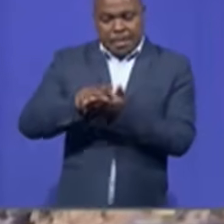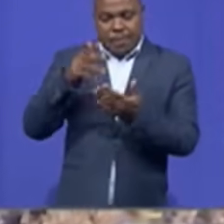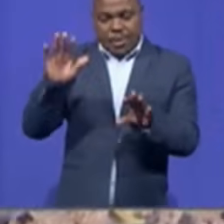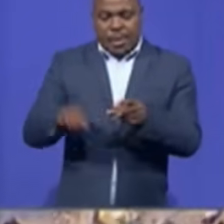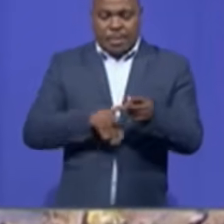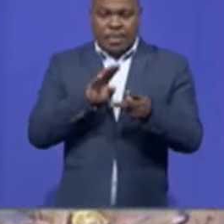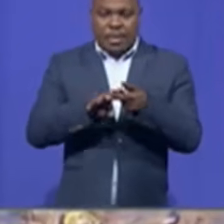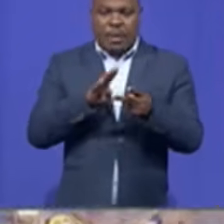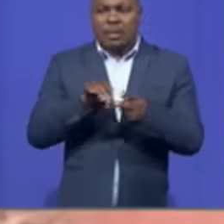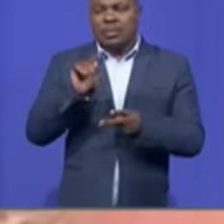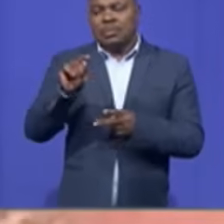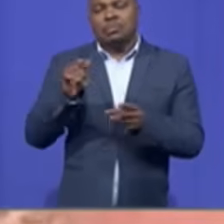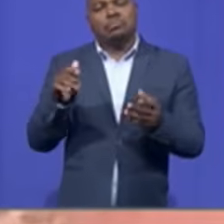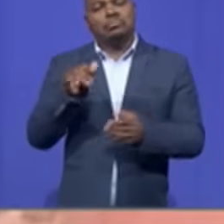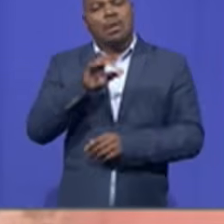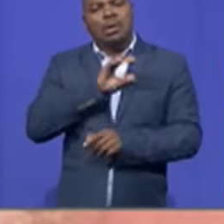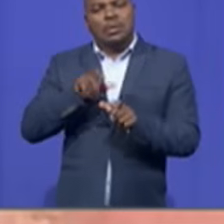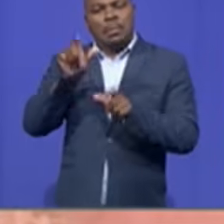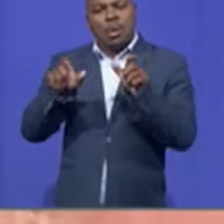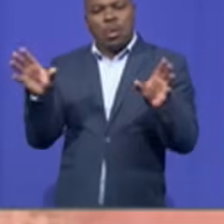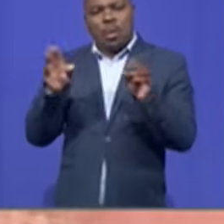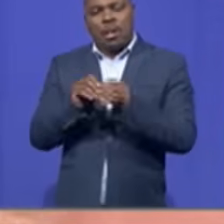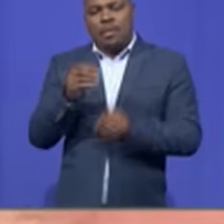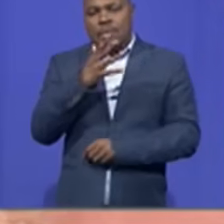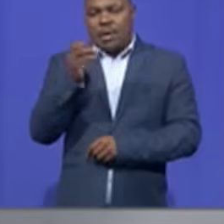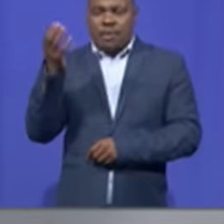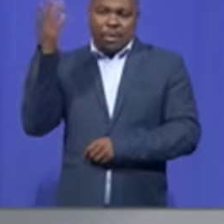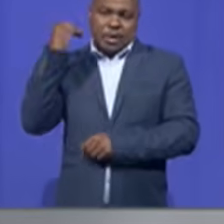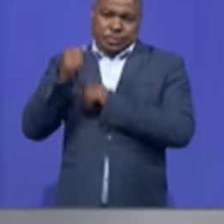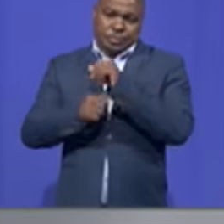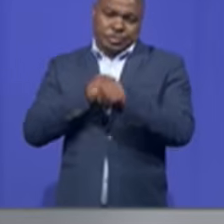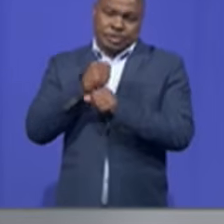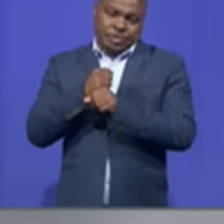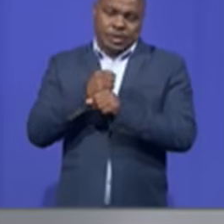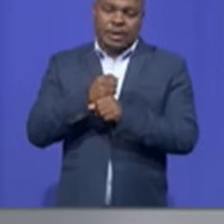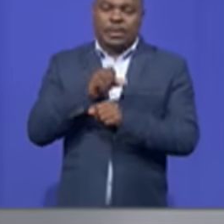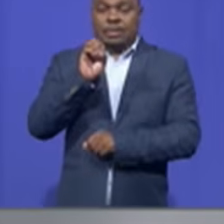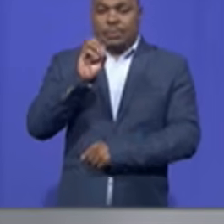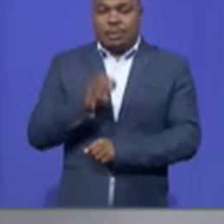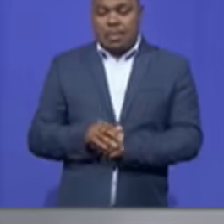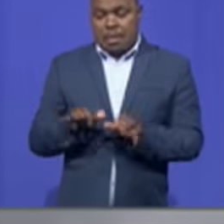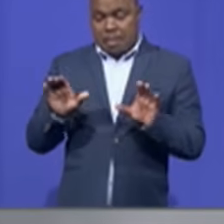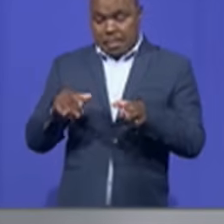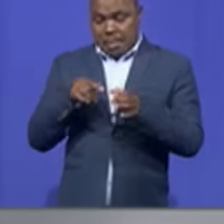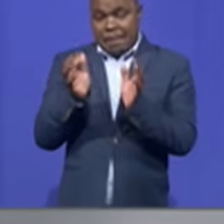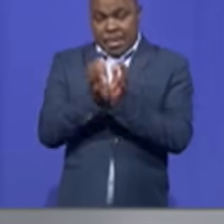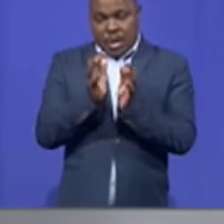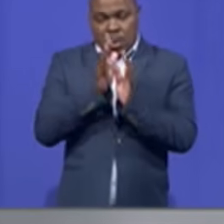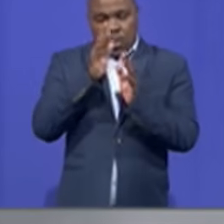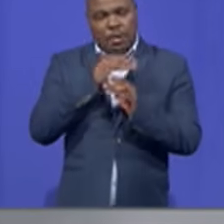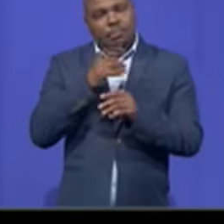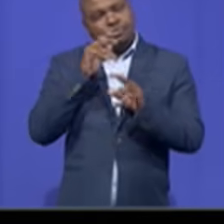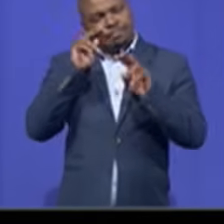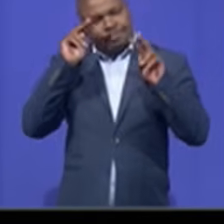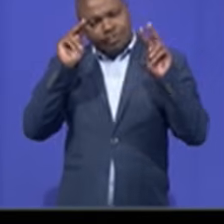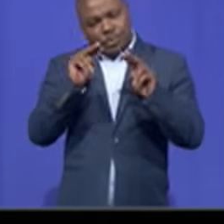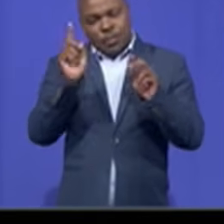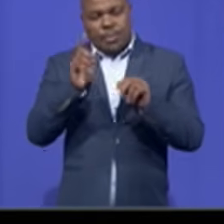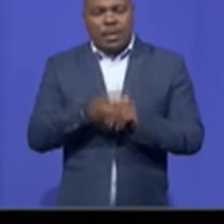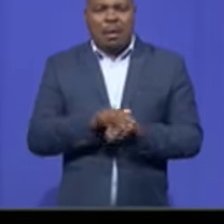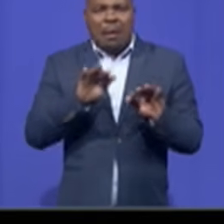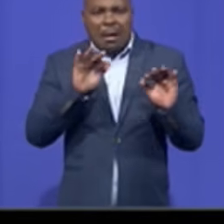mmogo le ba lekgotla ba ka nna kgolo a matlhano ka Lwetse ngogola. Kopano e tla tsepamisa mogopolo mo tsereganyong ya yona ya